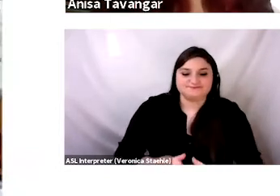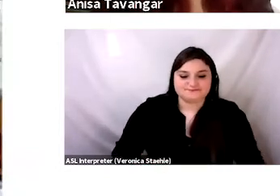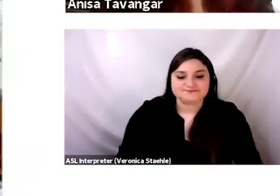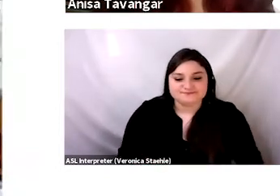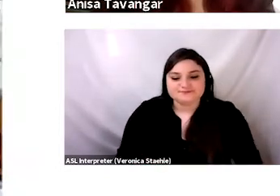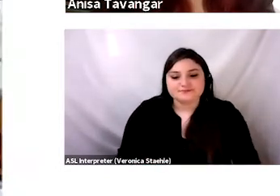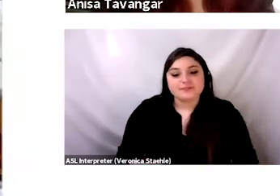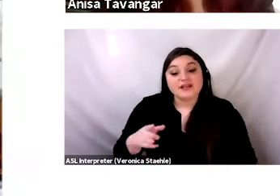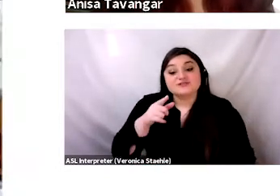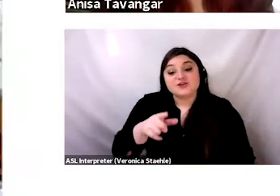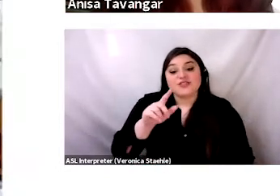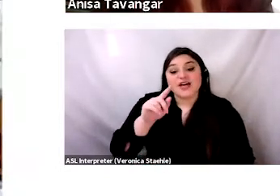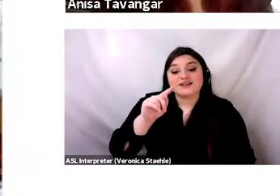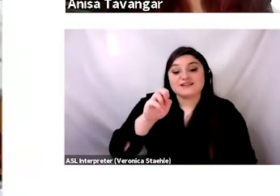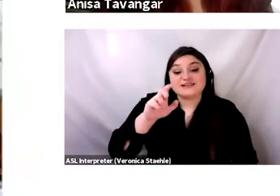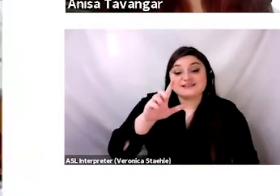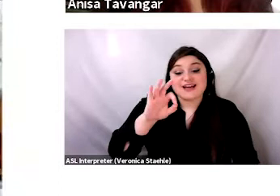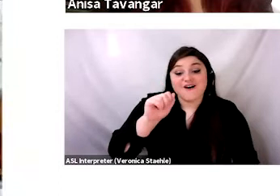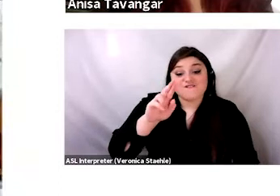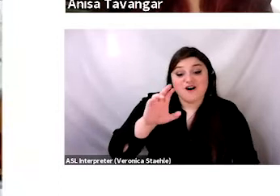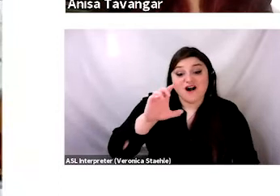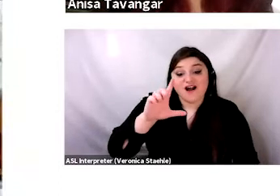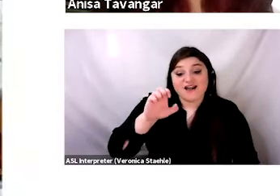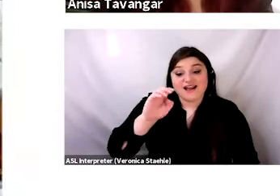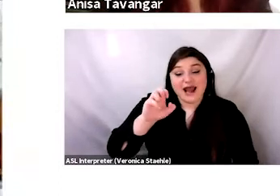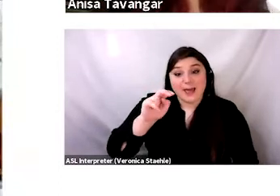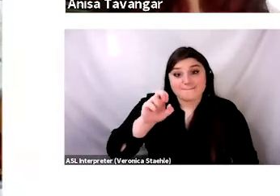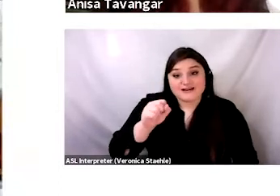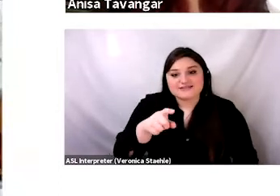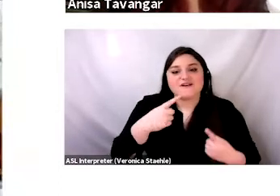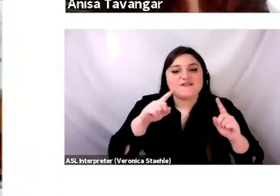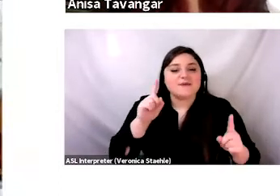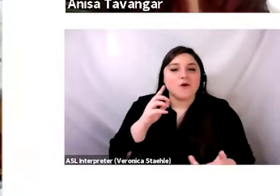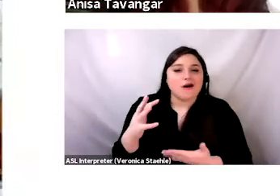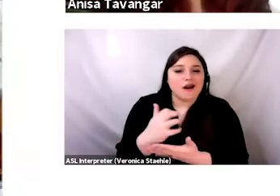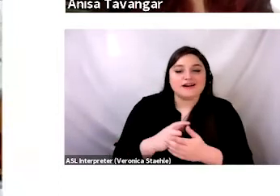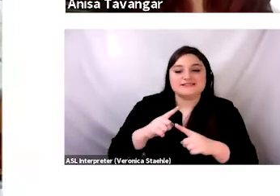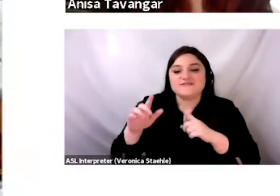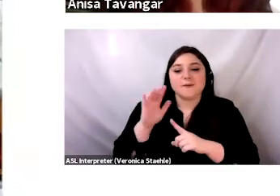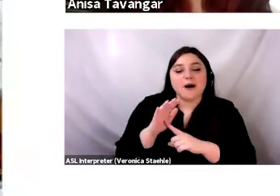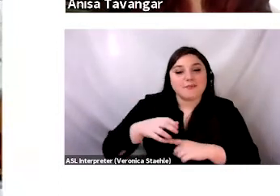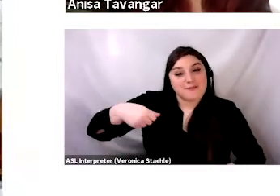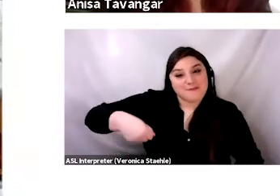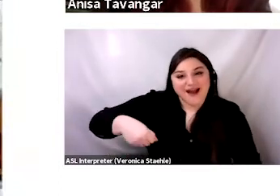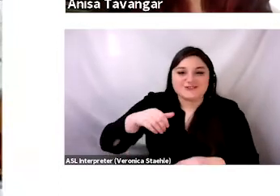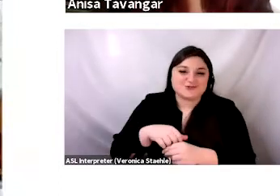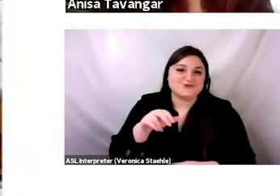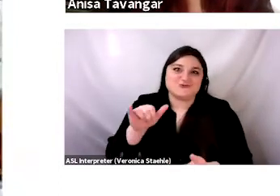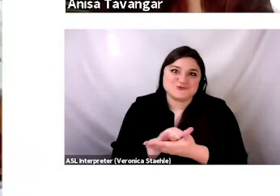iconic bags that are at least super popular in New York, and I know